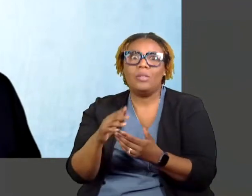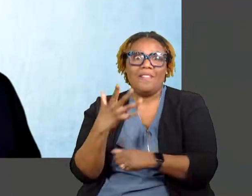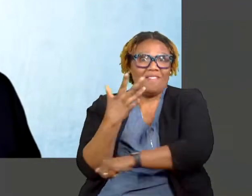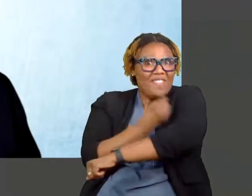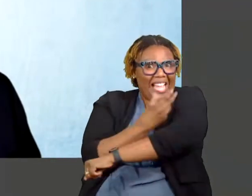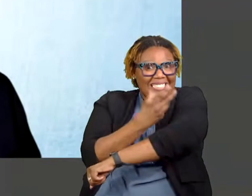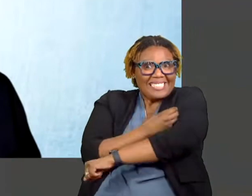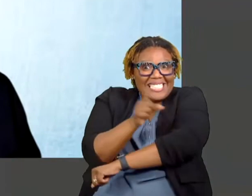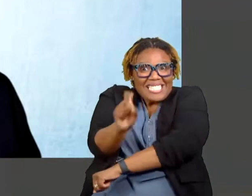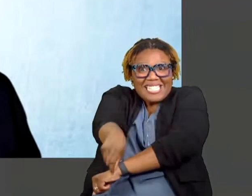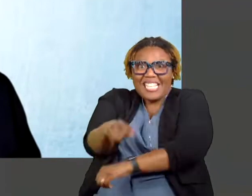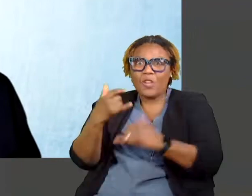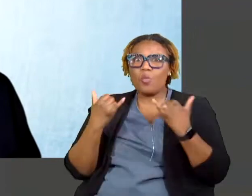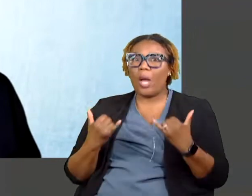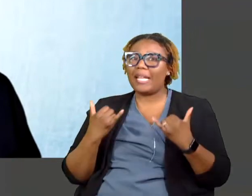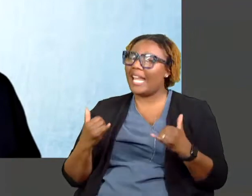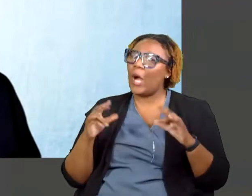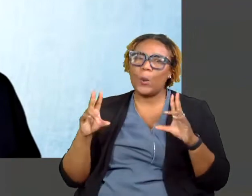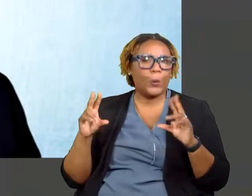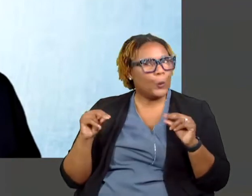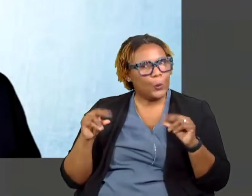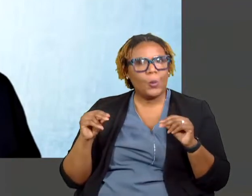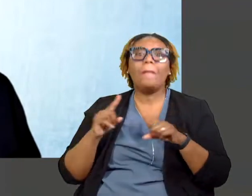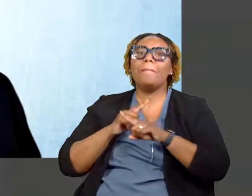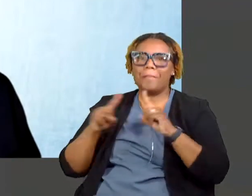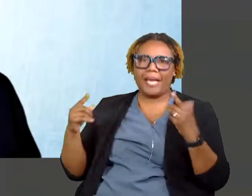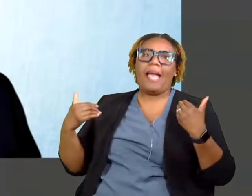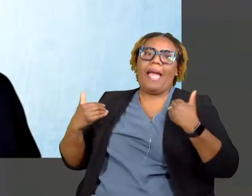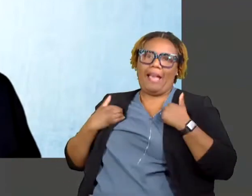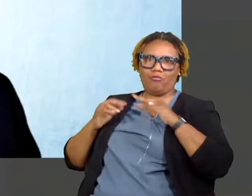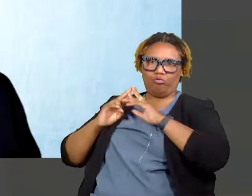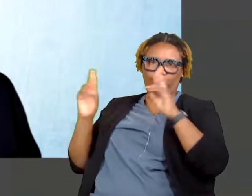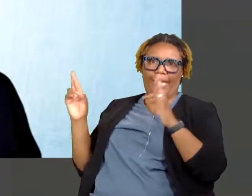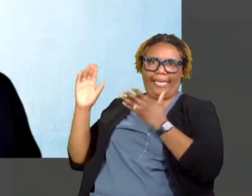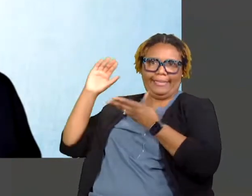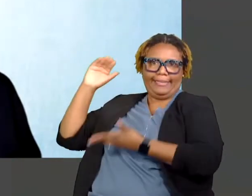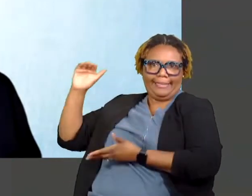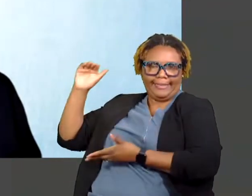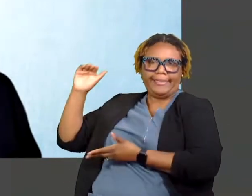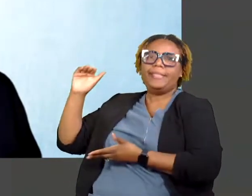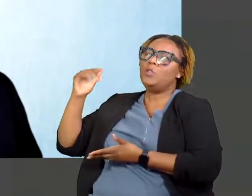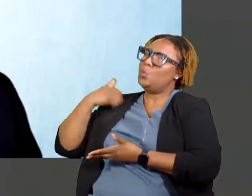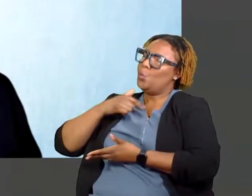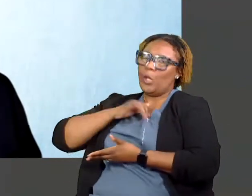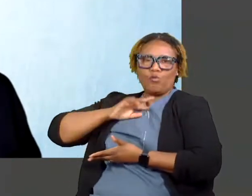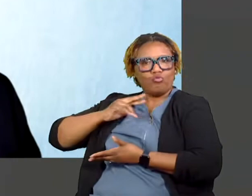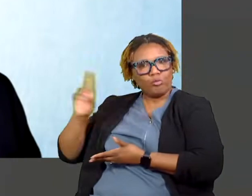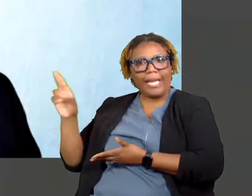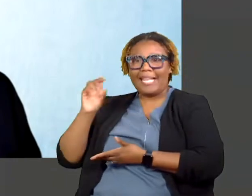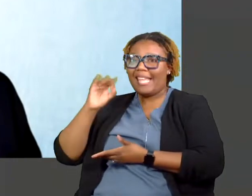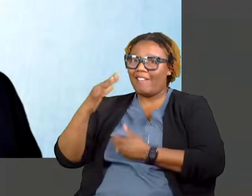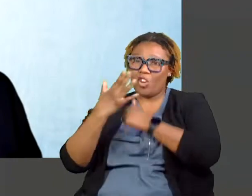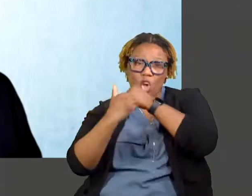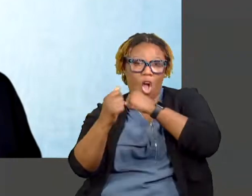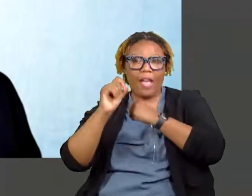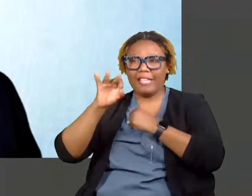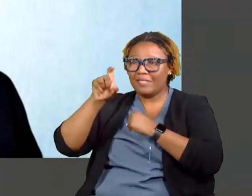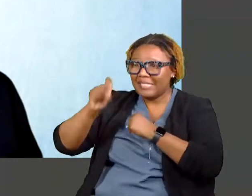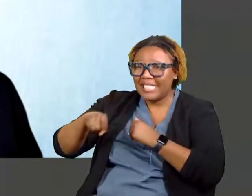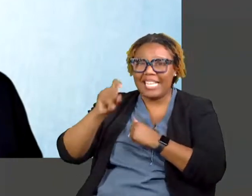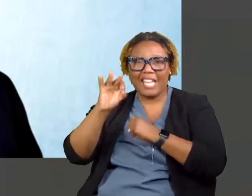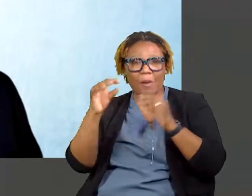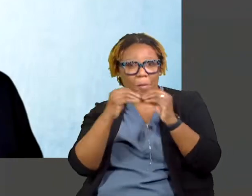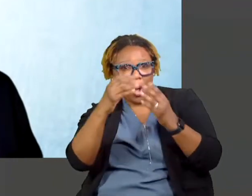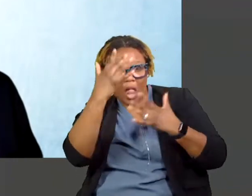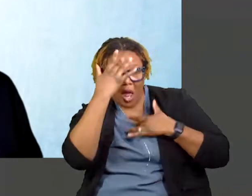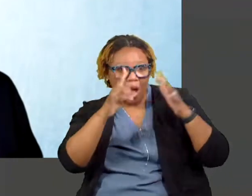now. They're very much part of our preparedness so that we at ASPR can be if we're called upon. So again, thanks